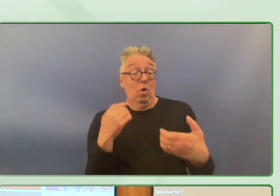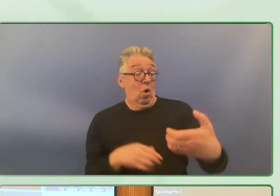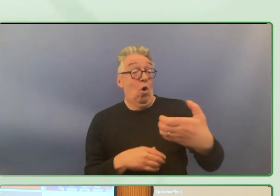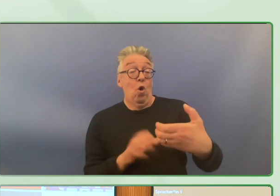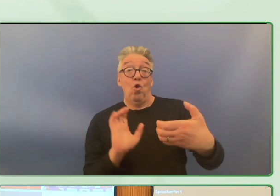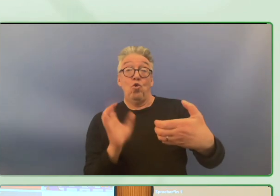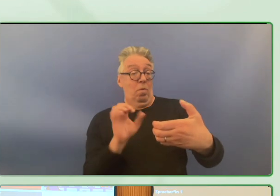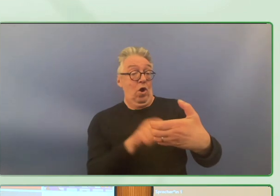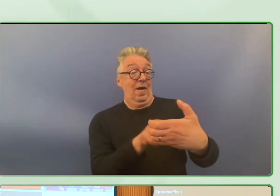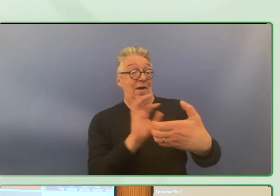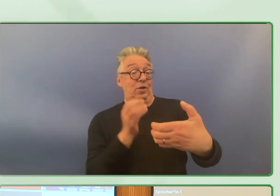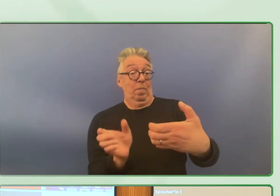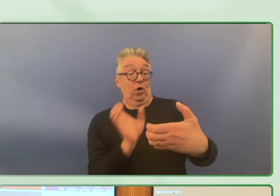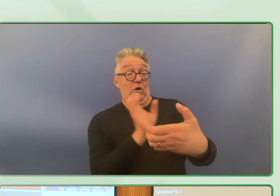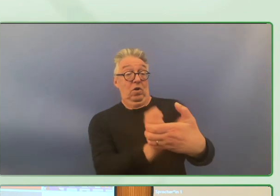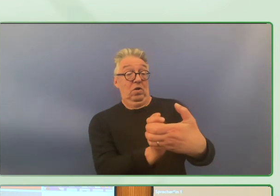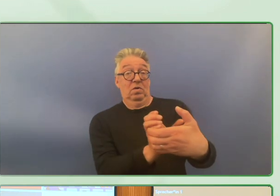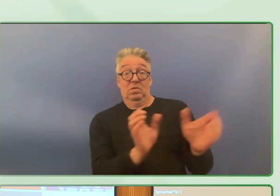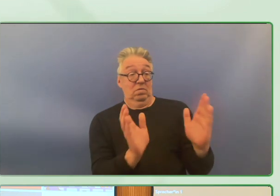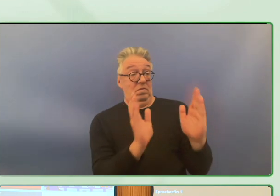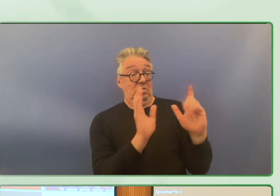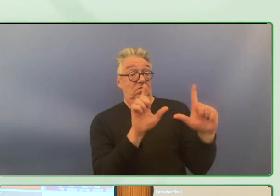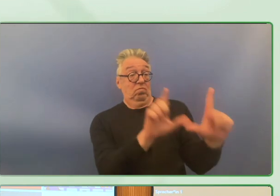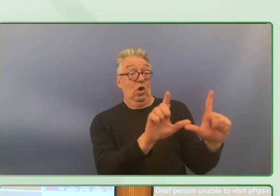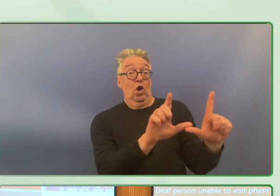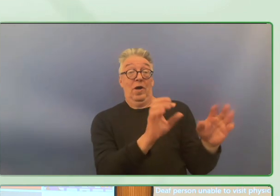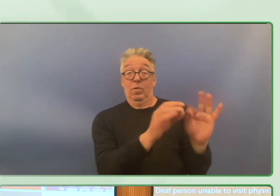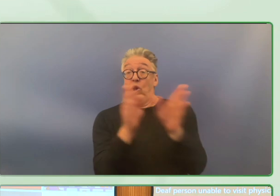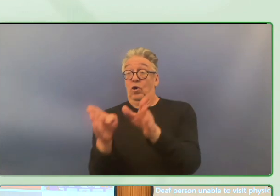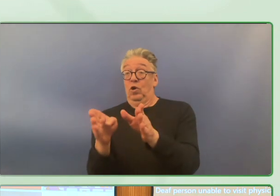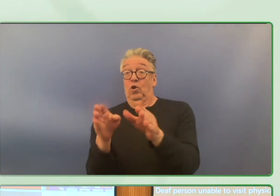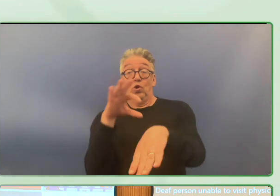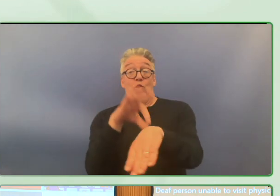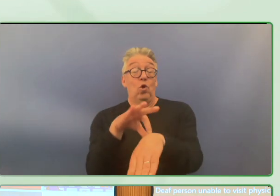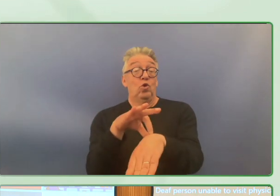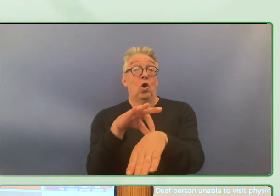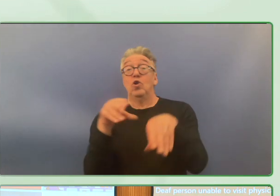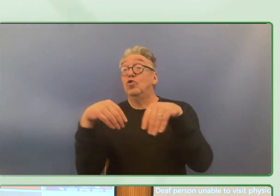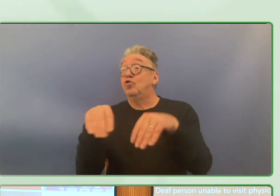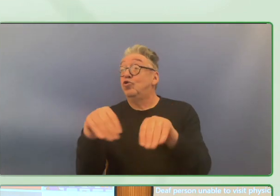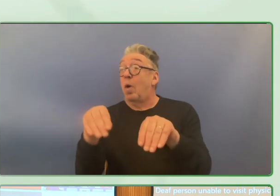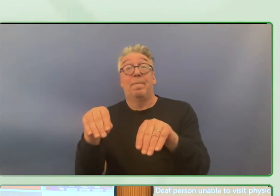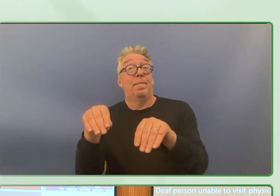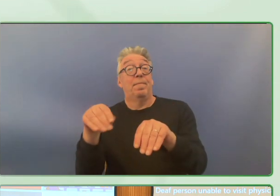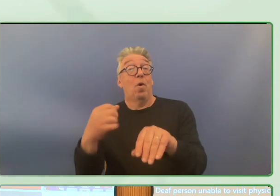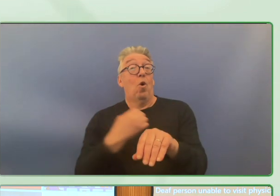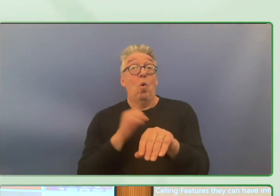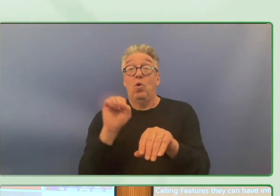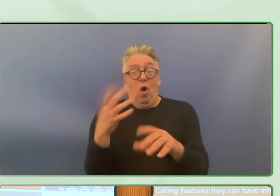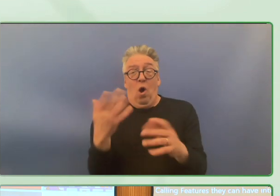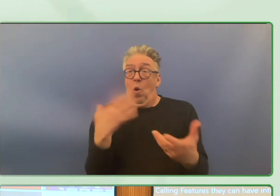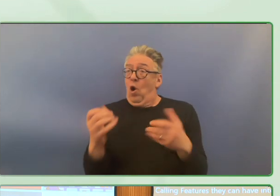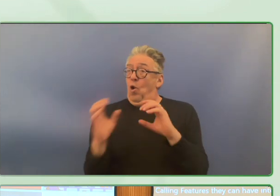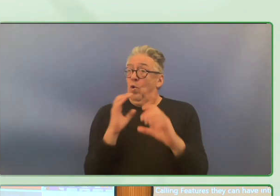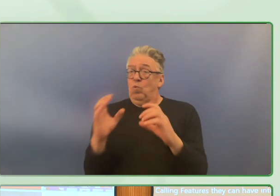one side, and with doctor, teachers, shopkeepers, anyone whom they want to communicate, they can bring